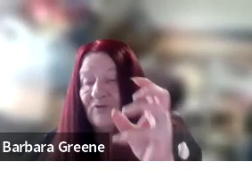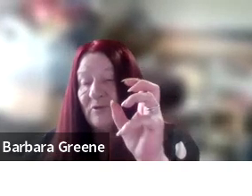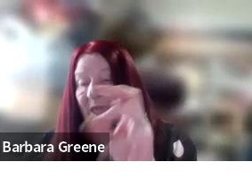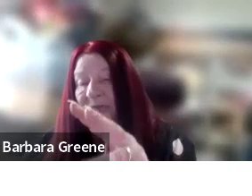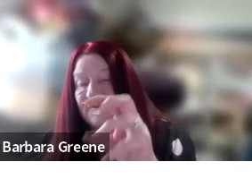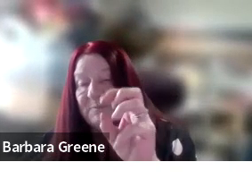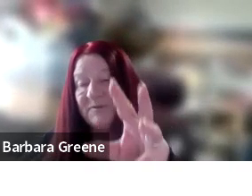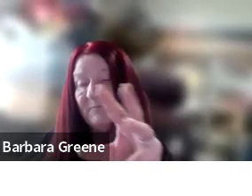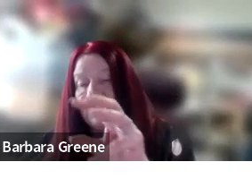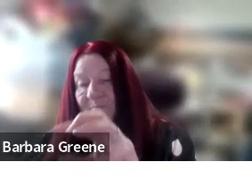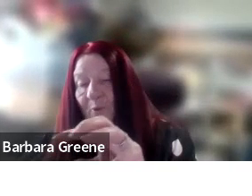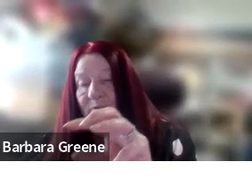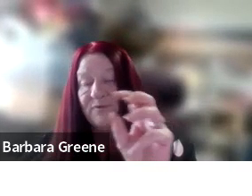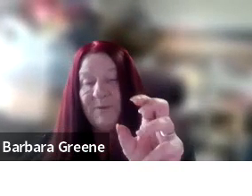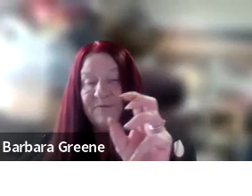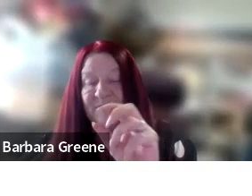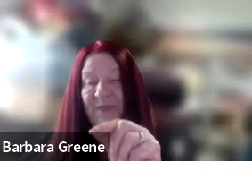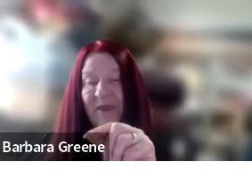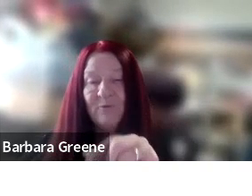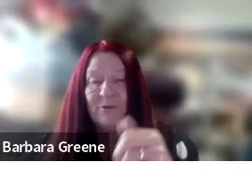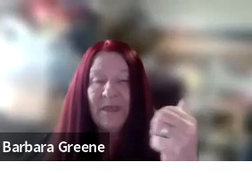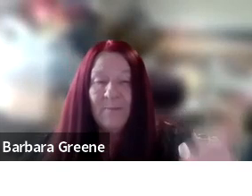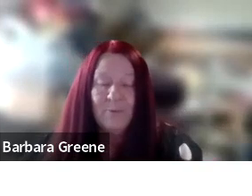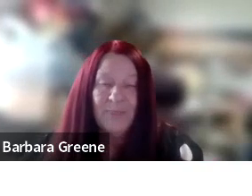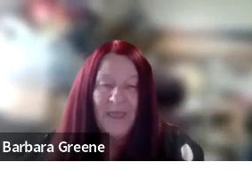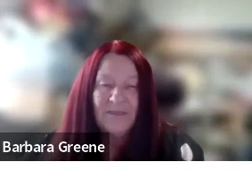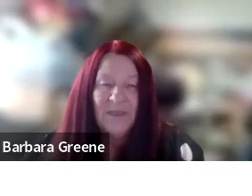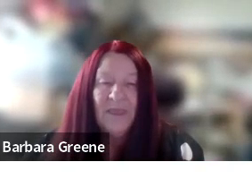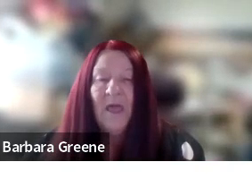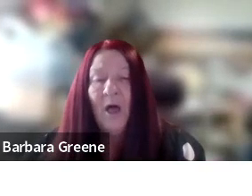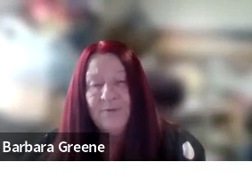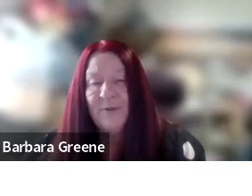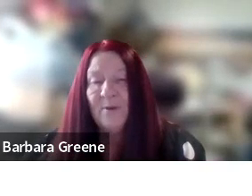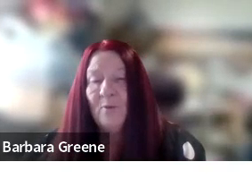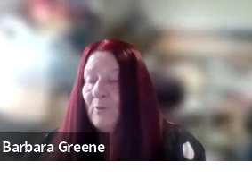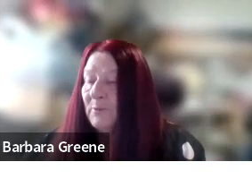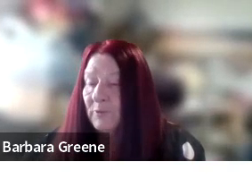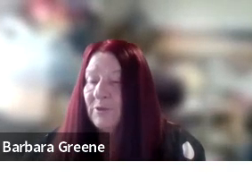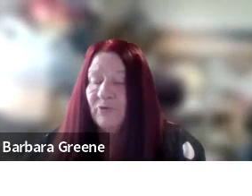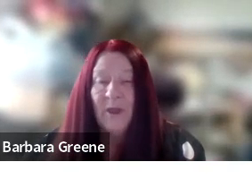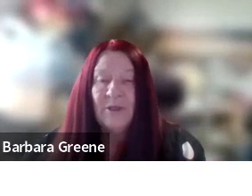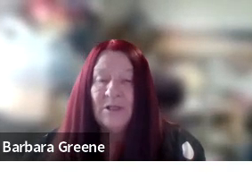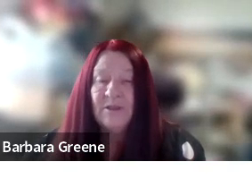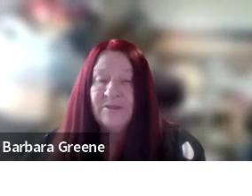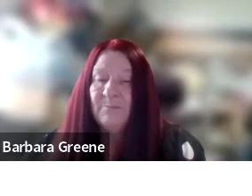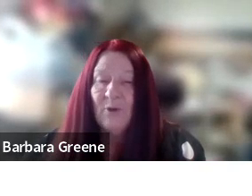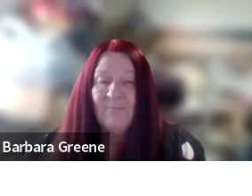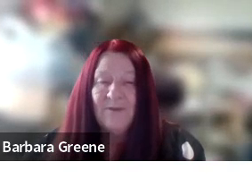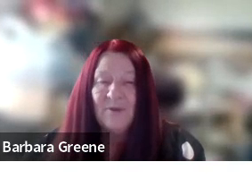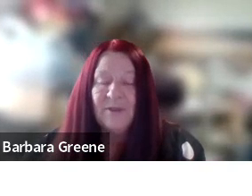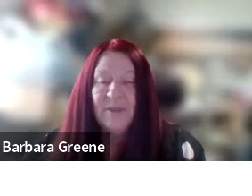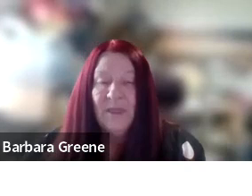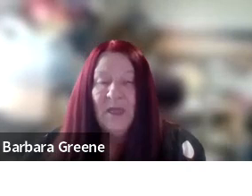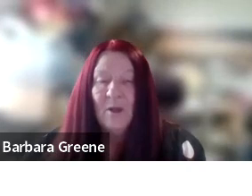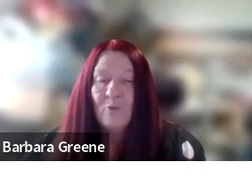that actually asked specifically for those pieces of data really helped with that. Also, we were really trying to collect